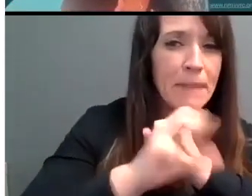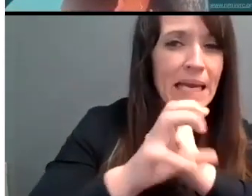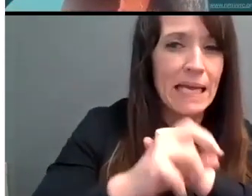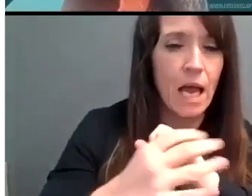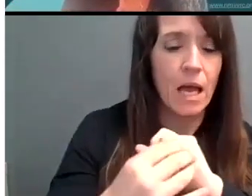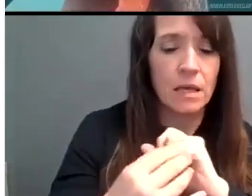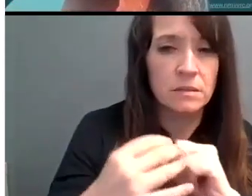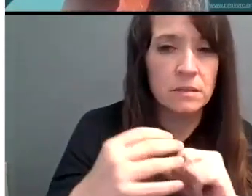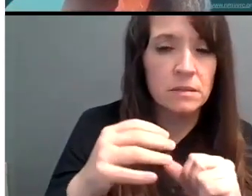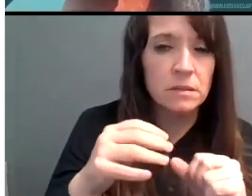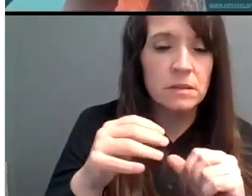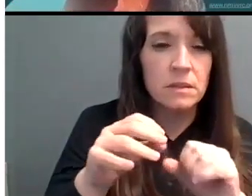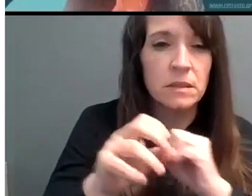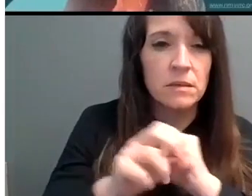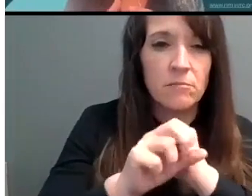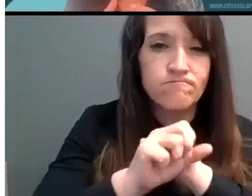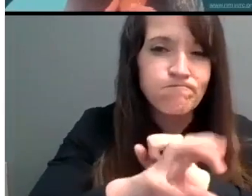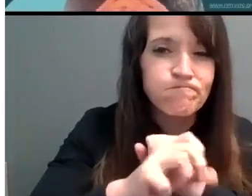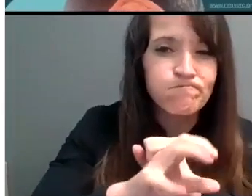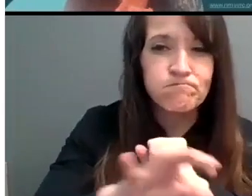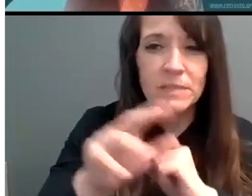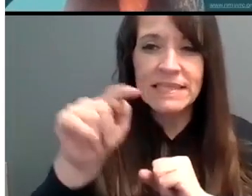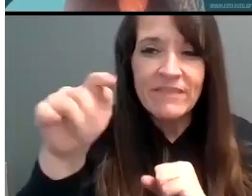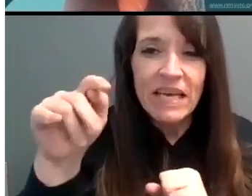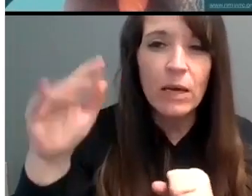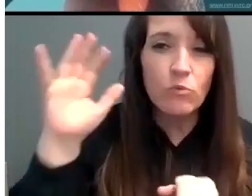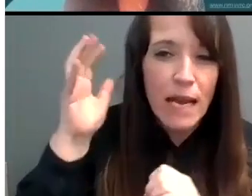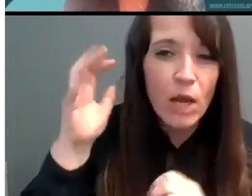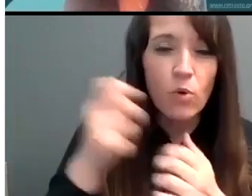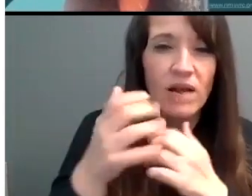ongoing recovery after a mass violence incident.